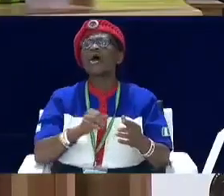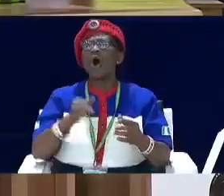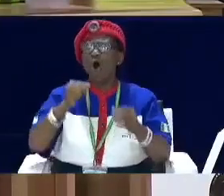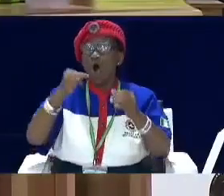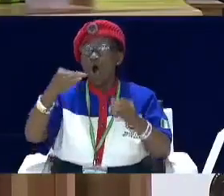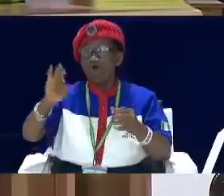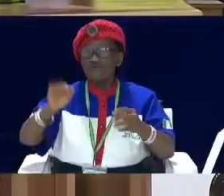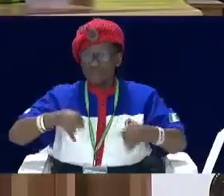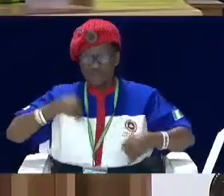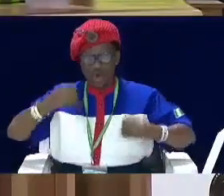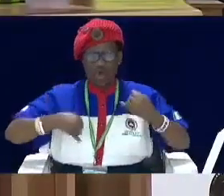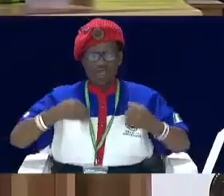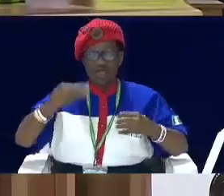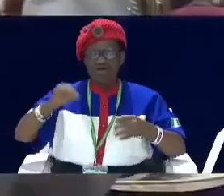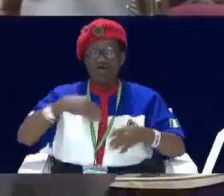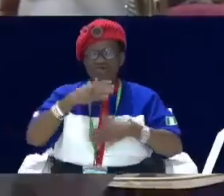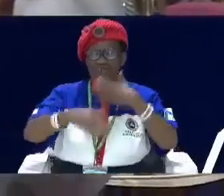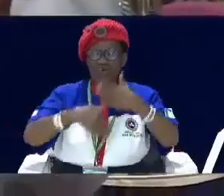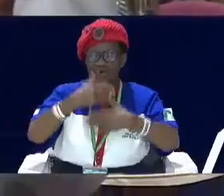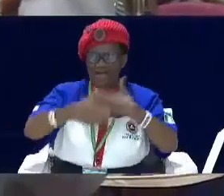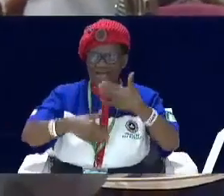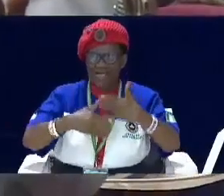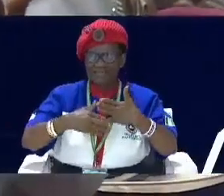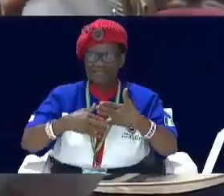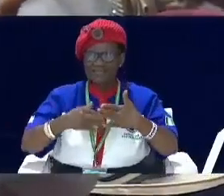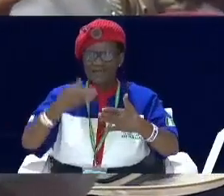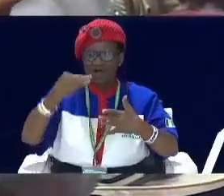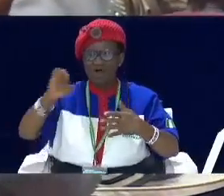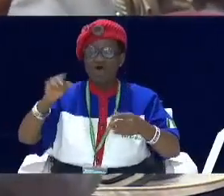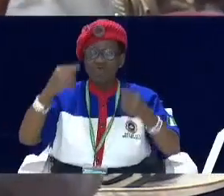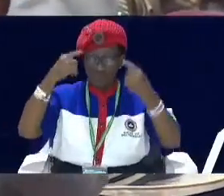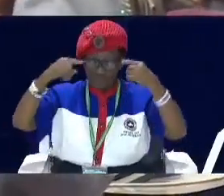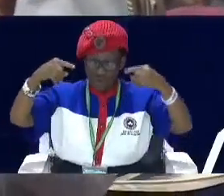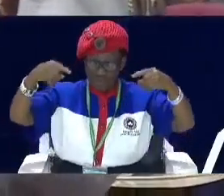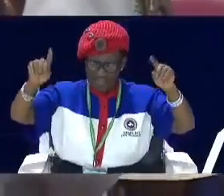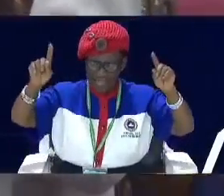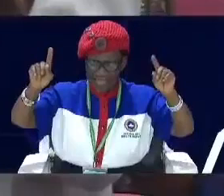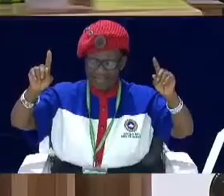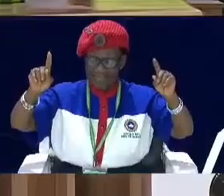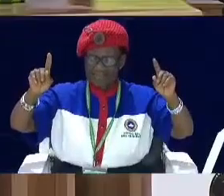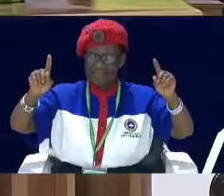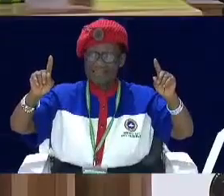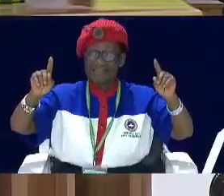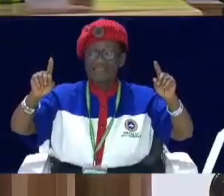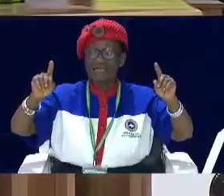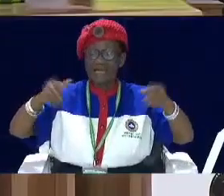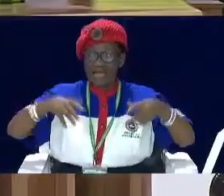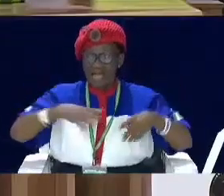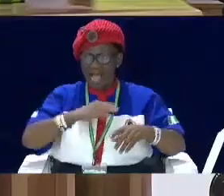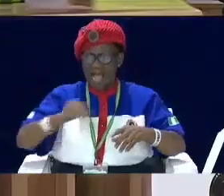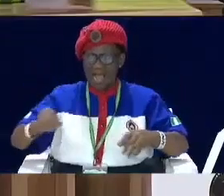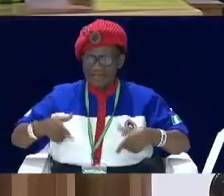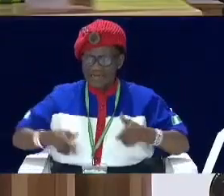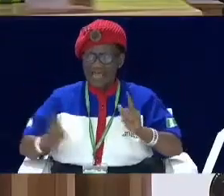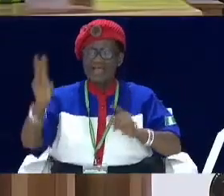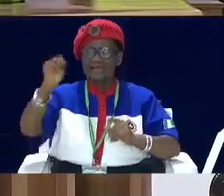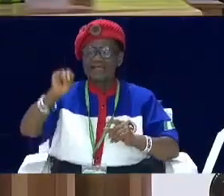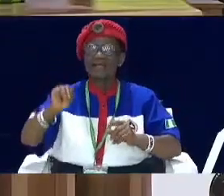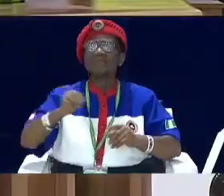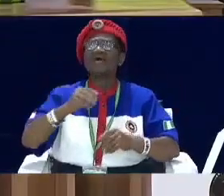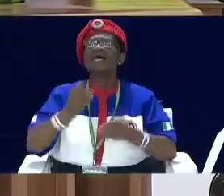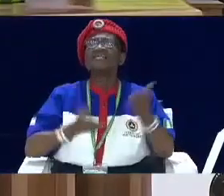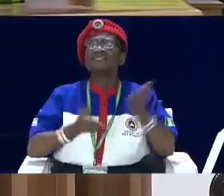ayo. Of progress, ti losiwaju, of success, ti aseyori, and let them serve you to the end. Ki won si